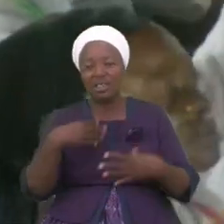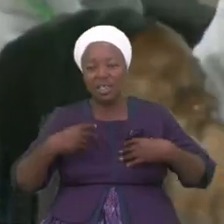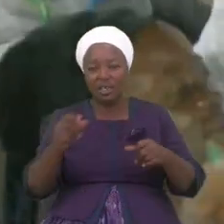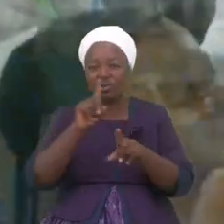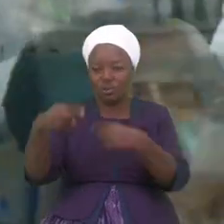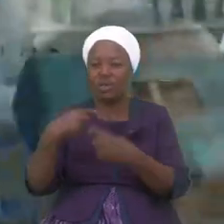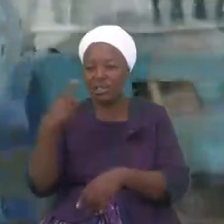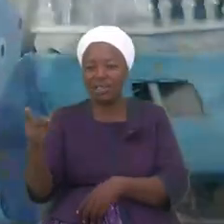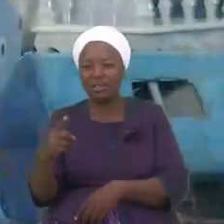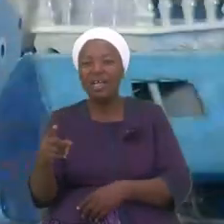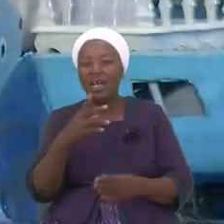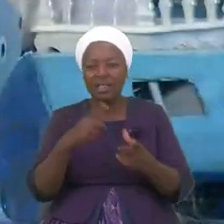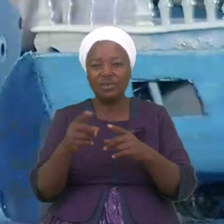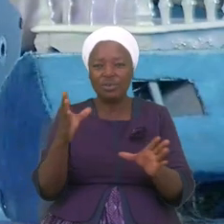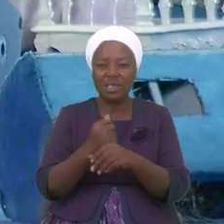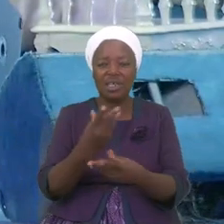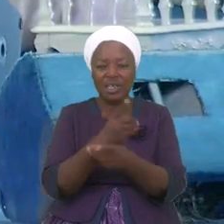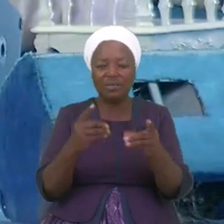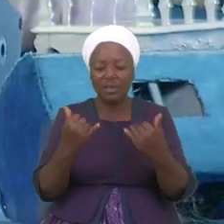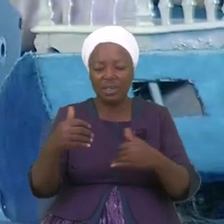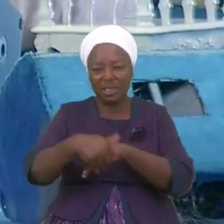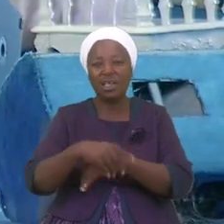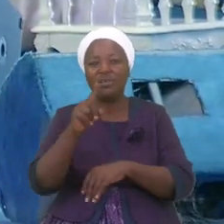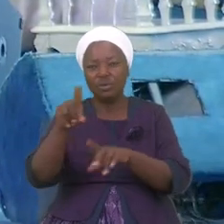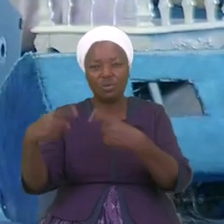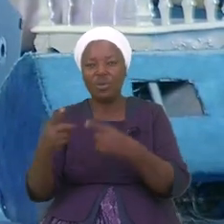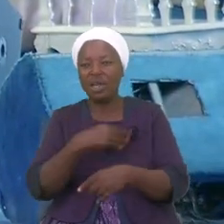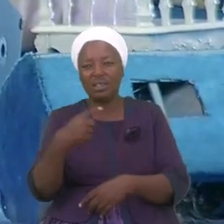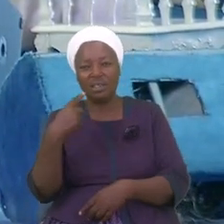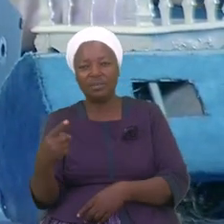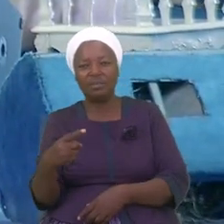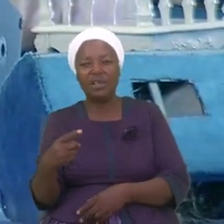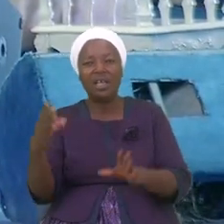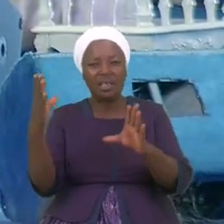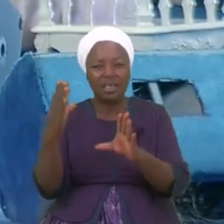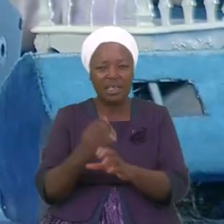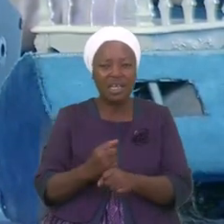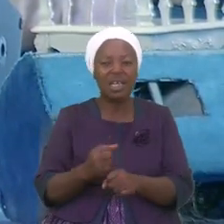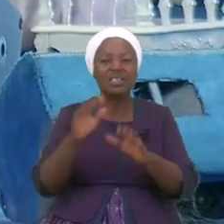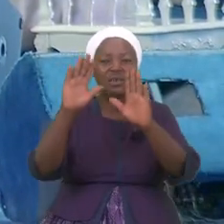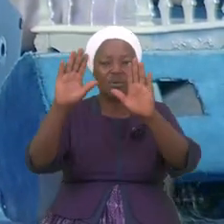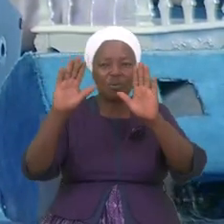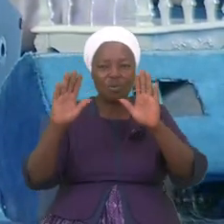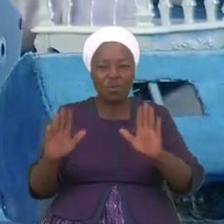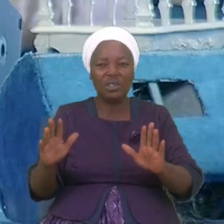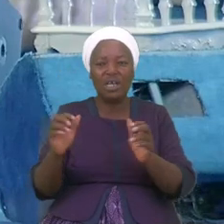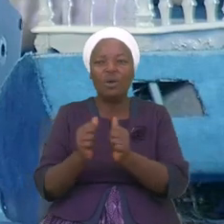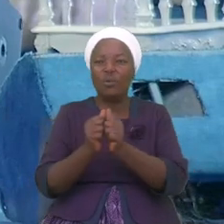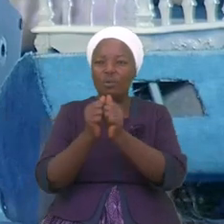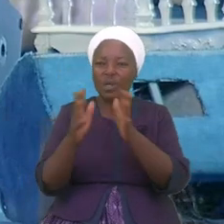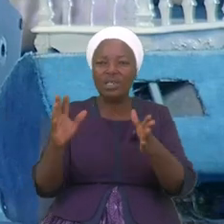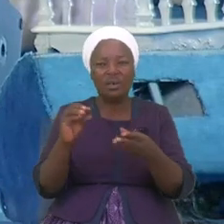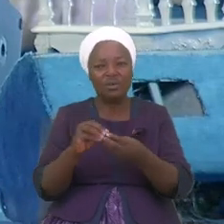and tell. Get deliverance tonight, you go and tell. Get wonders without